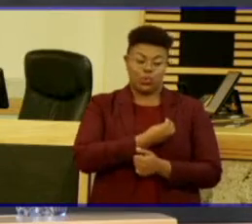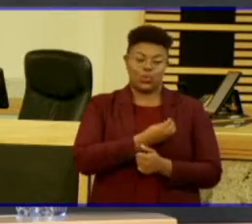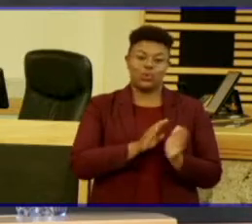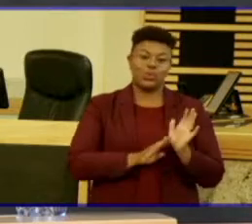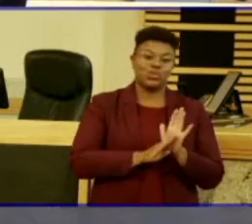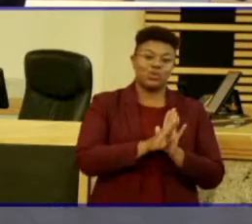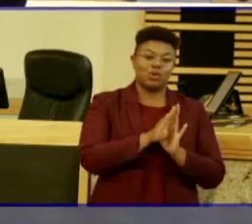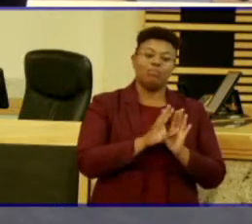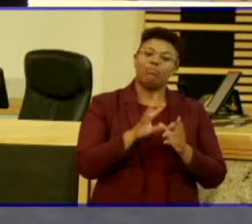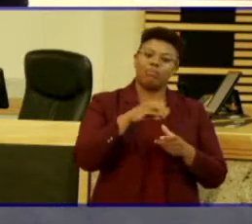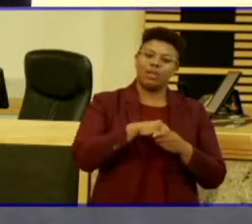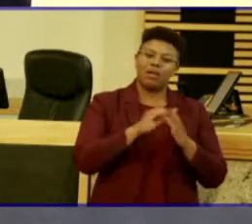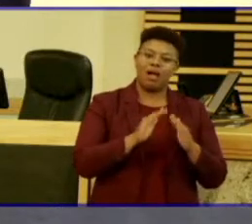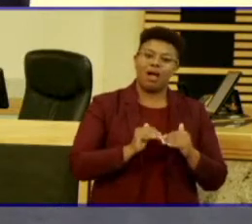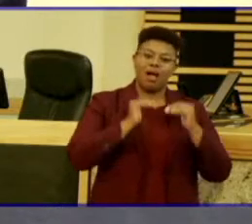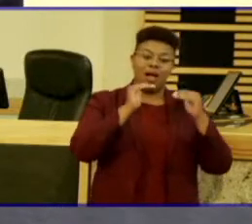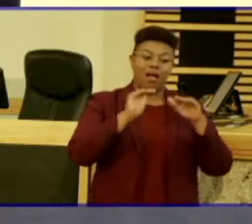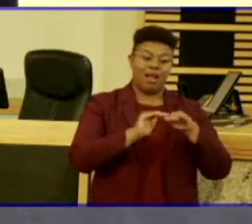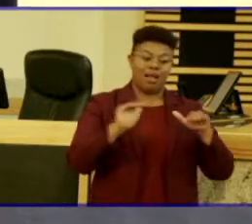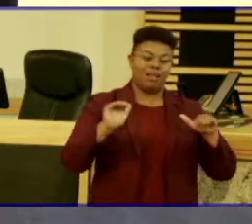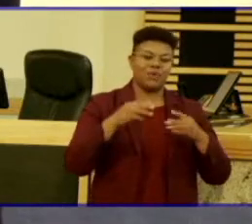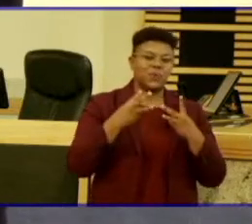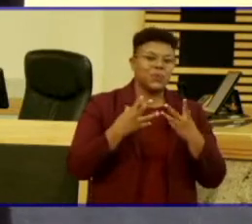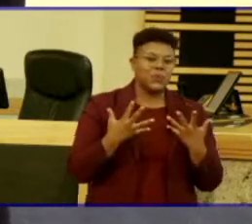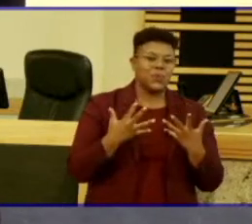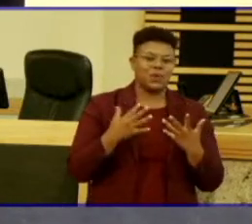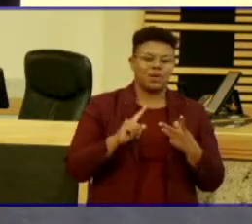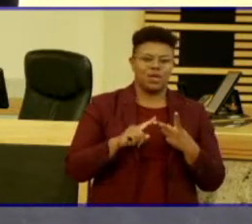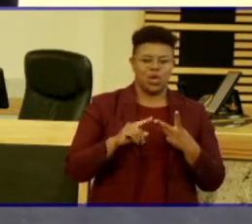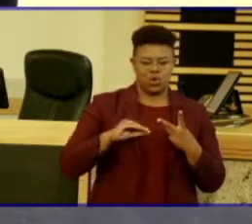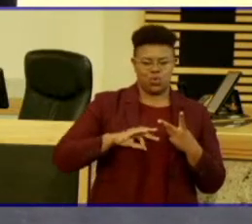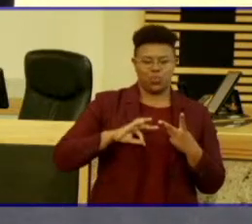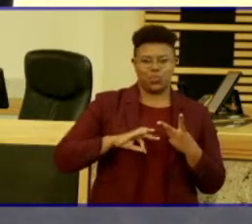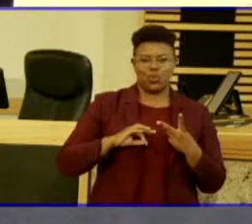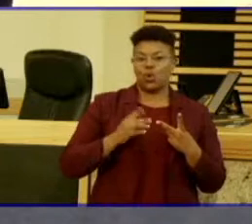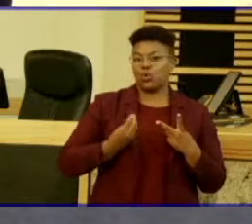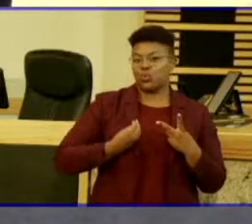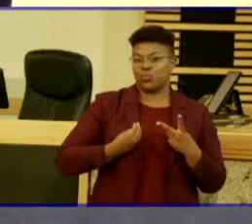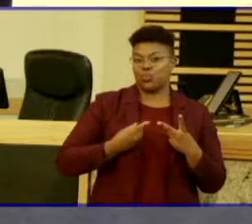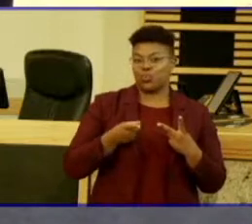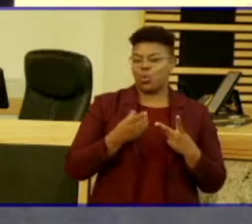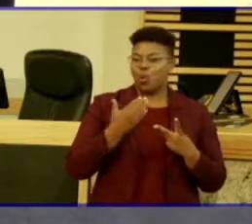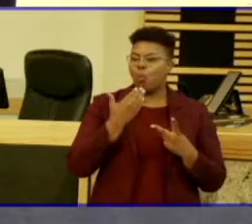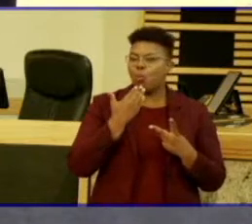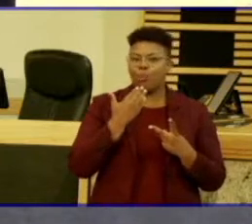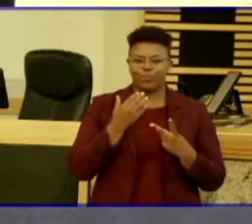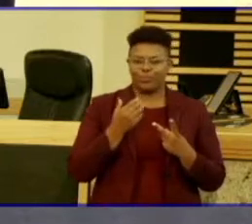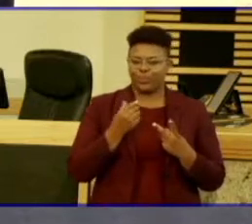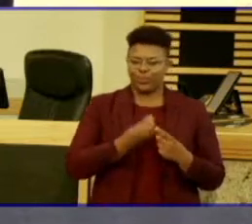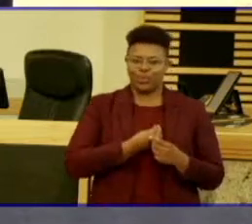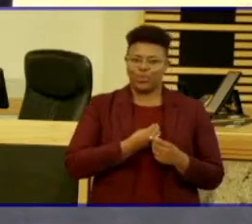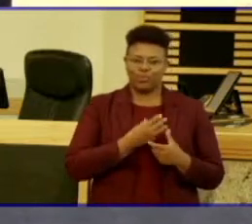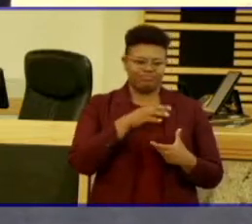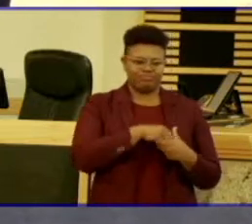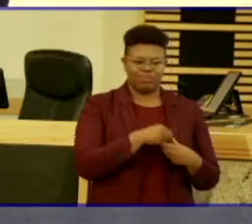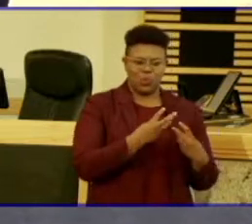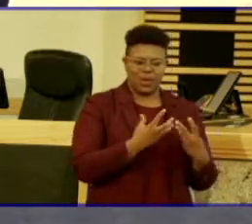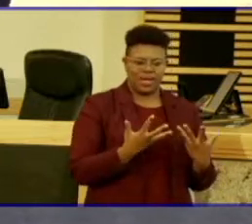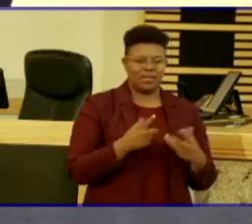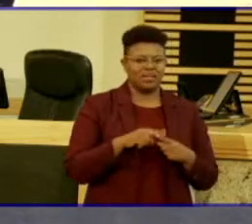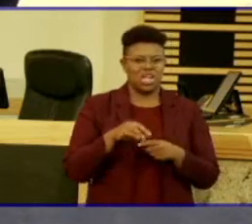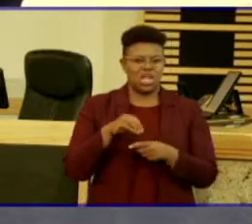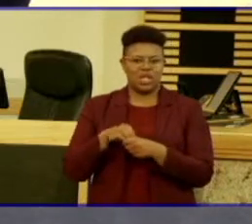high levels of unemployment and youth and young people who are not in education or in training, which impacts on